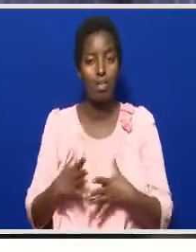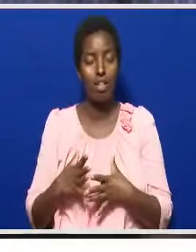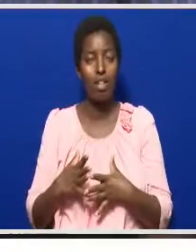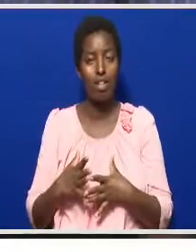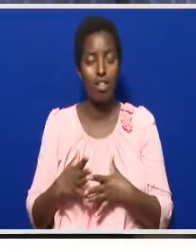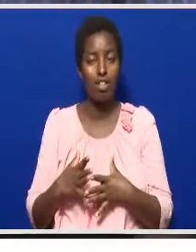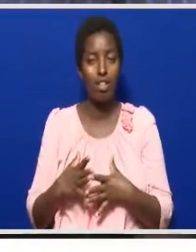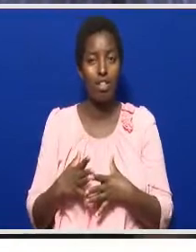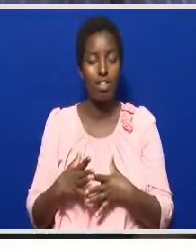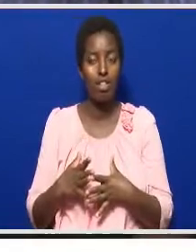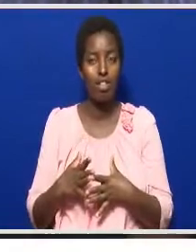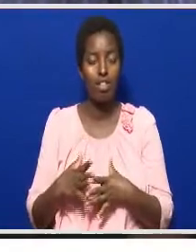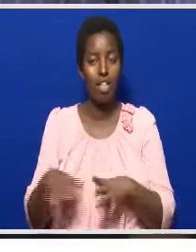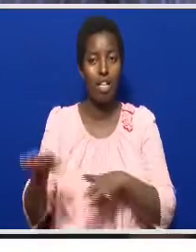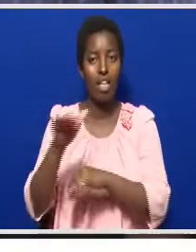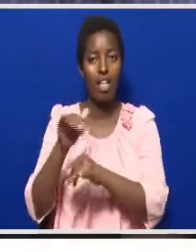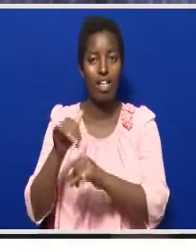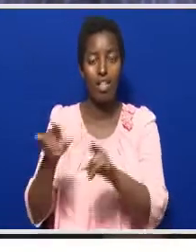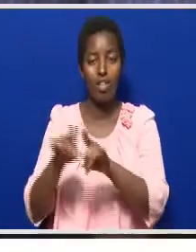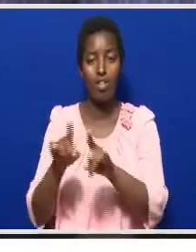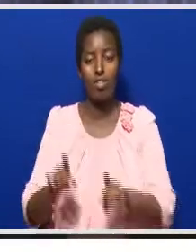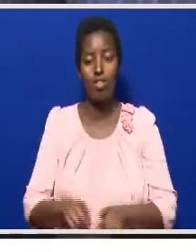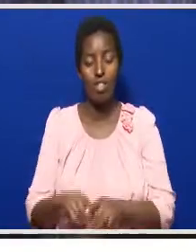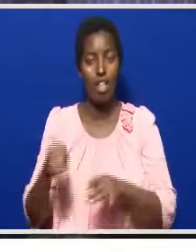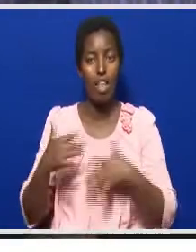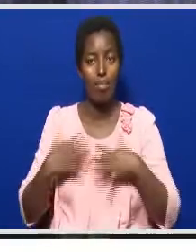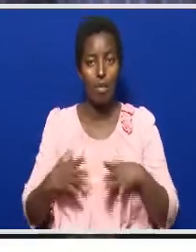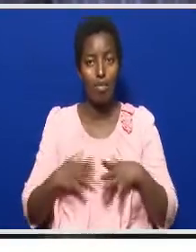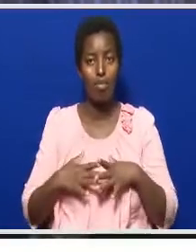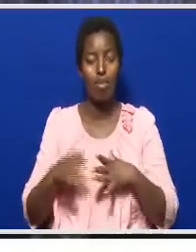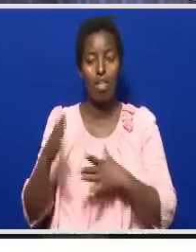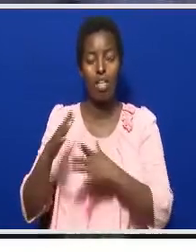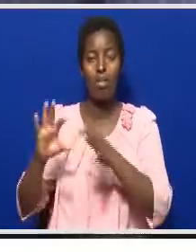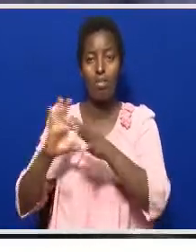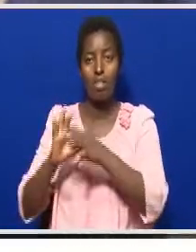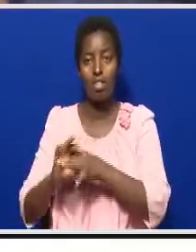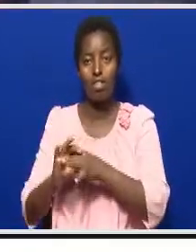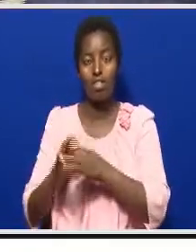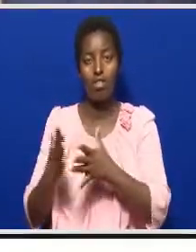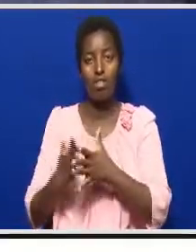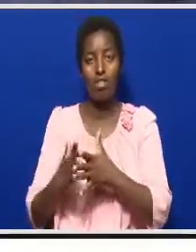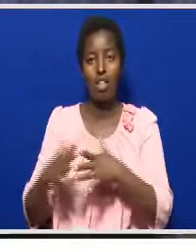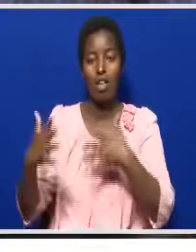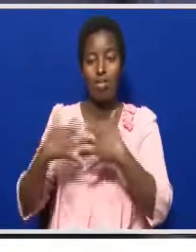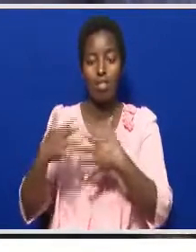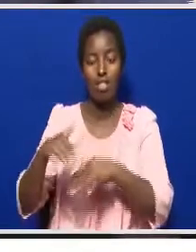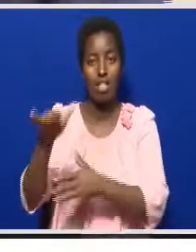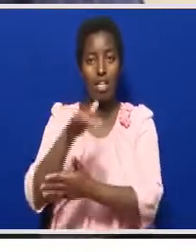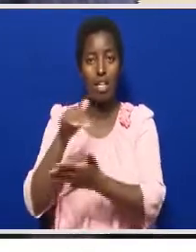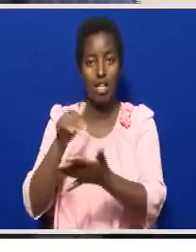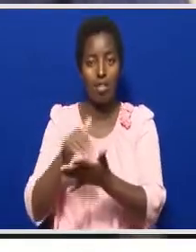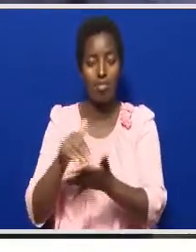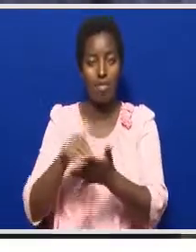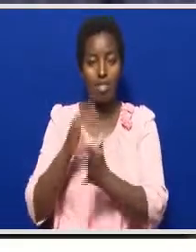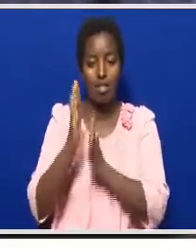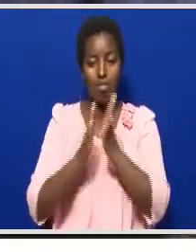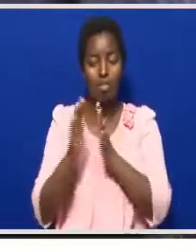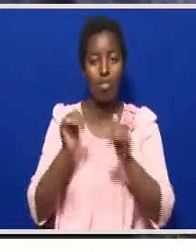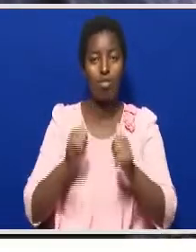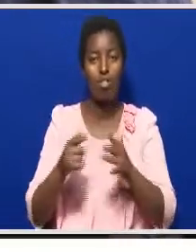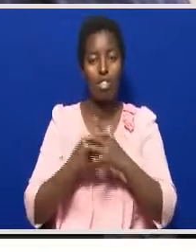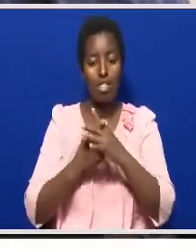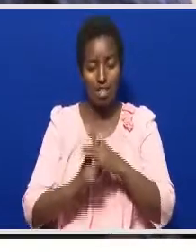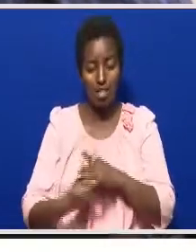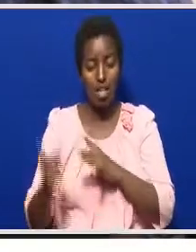in the prisons department as well as stakeholders in partnership with the prison department, it is that the strategies have begun